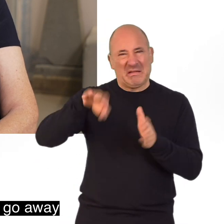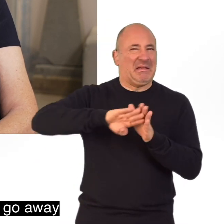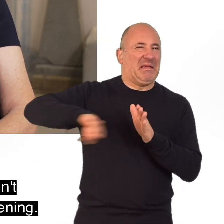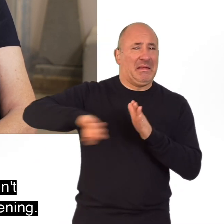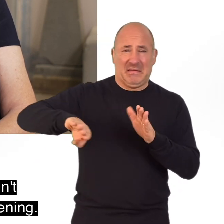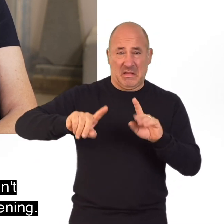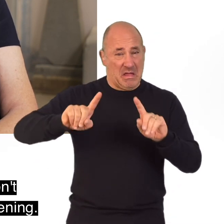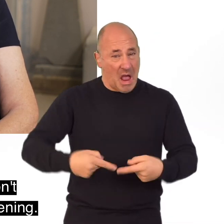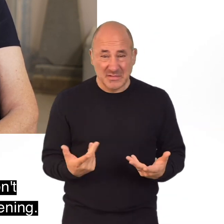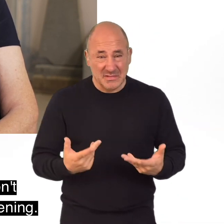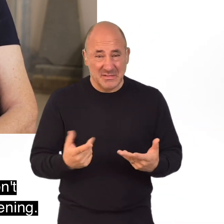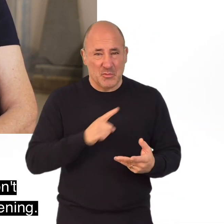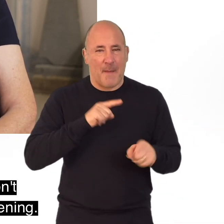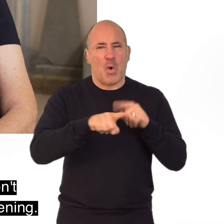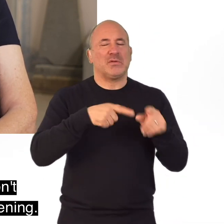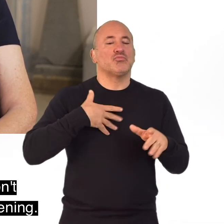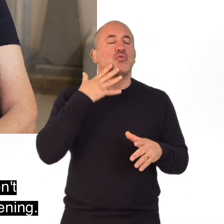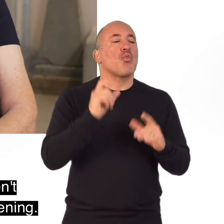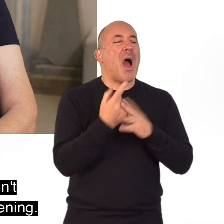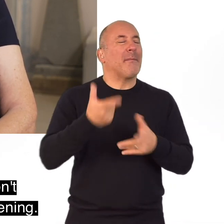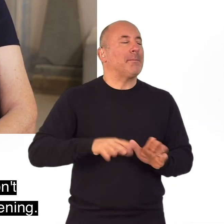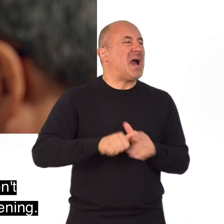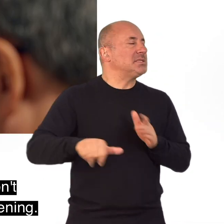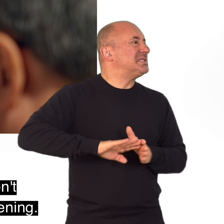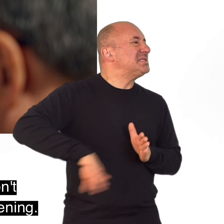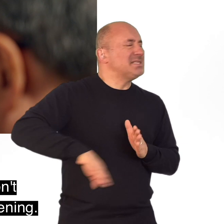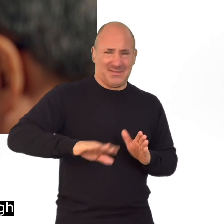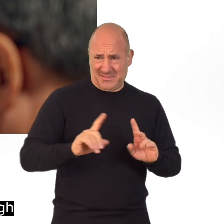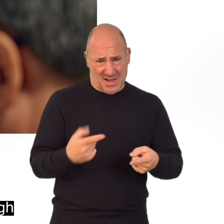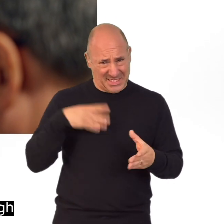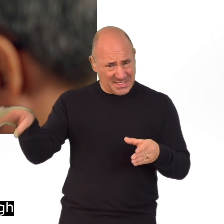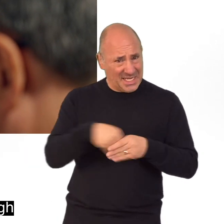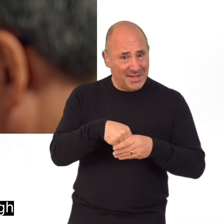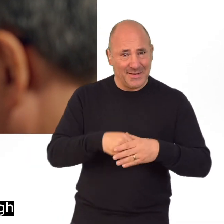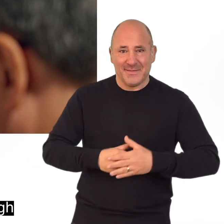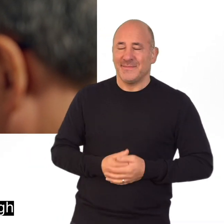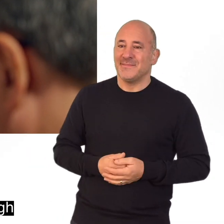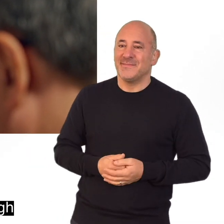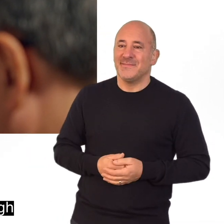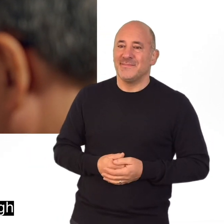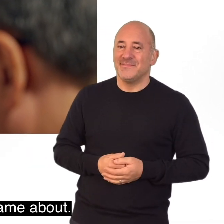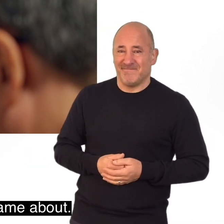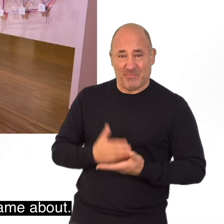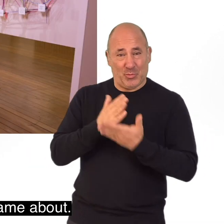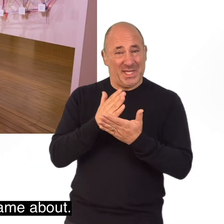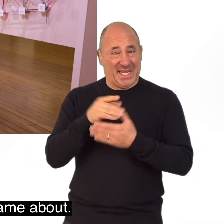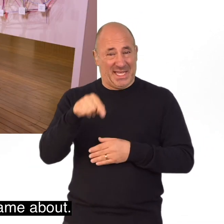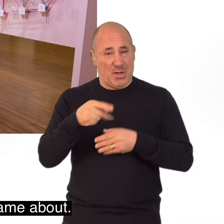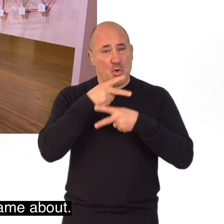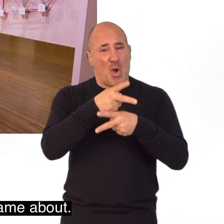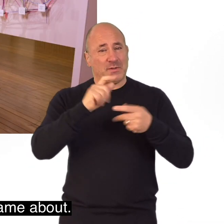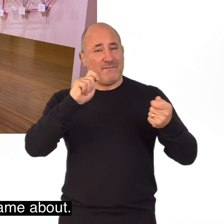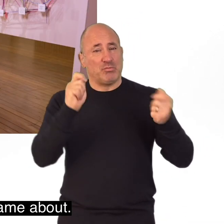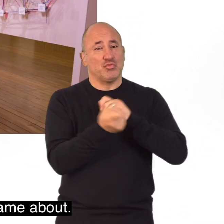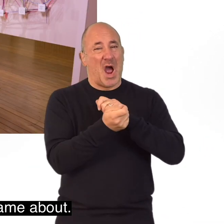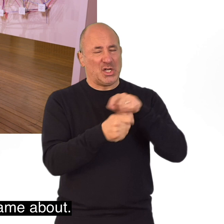go away just because people don't want to know what's happening. Jack speaks. And it was only through Curating for Change that